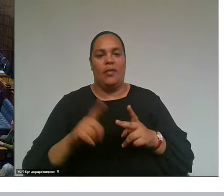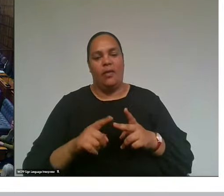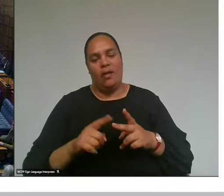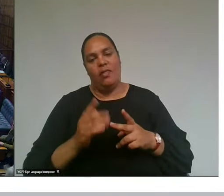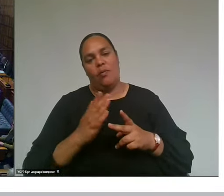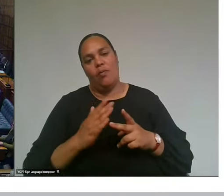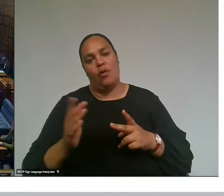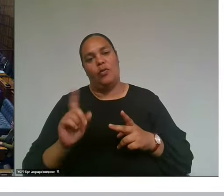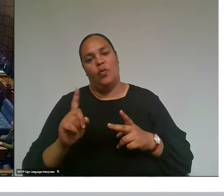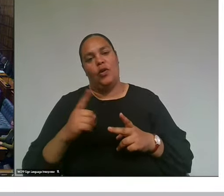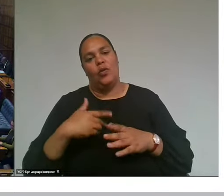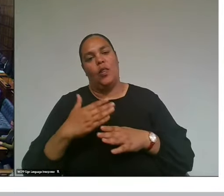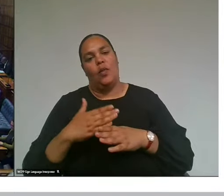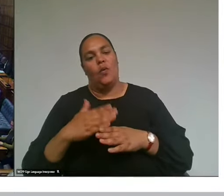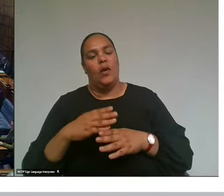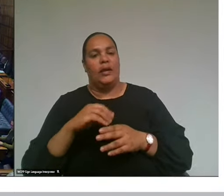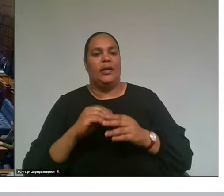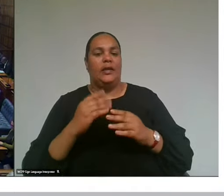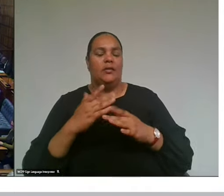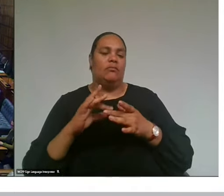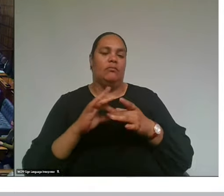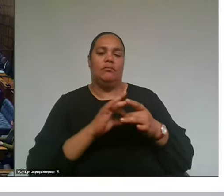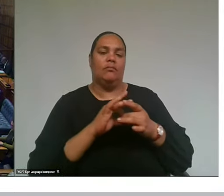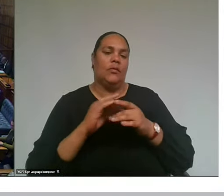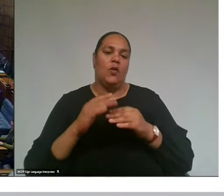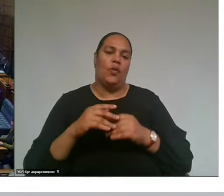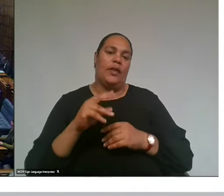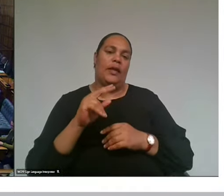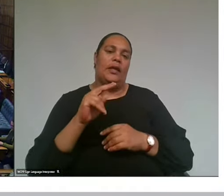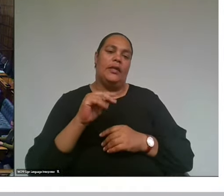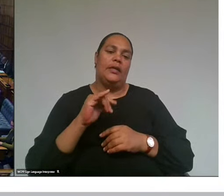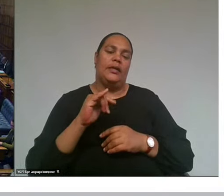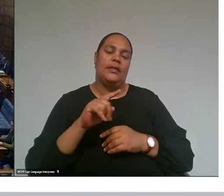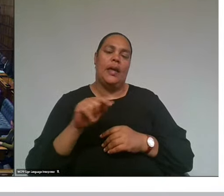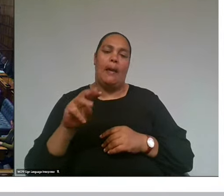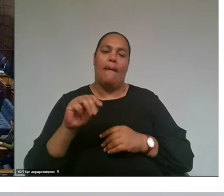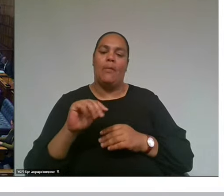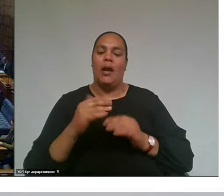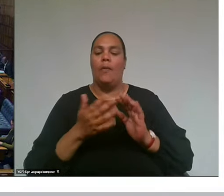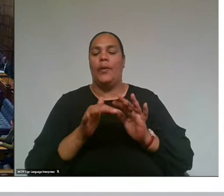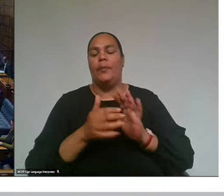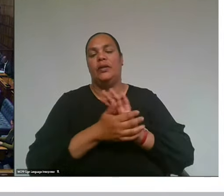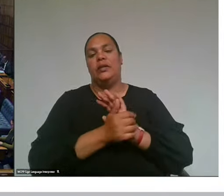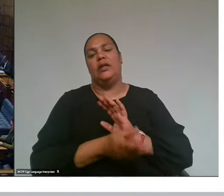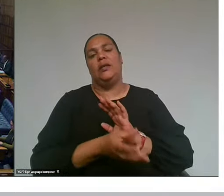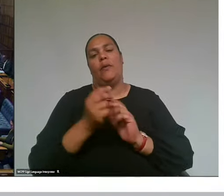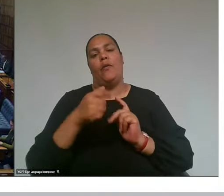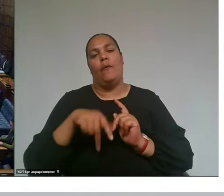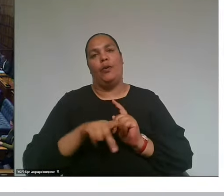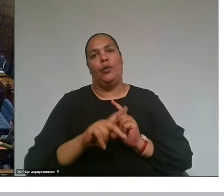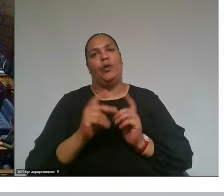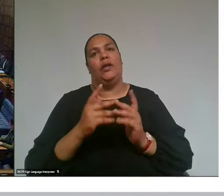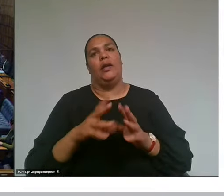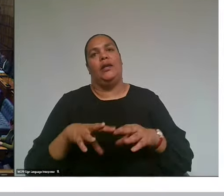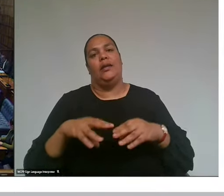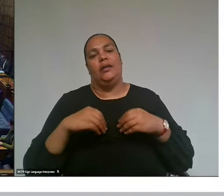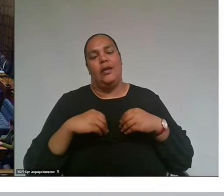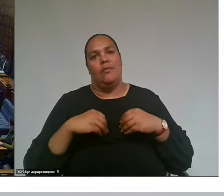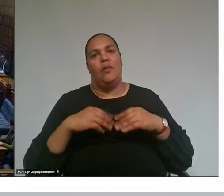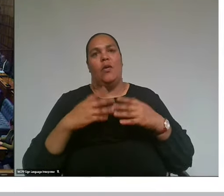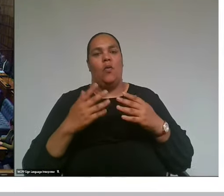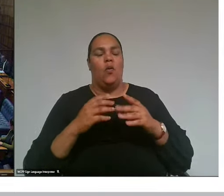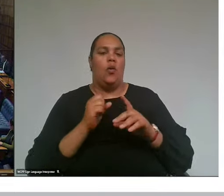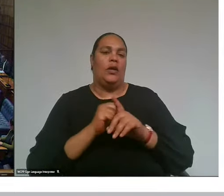parties like working in in collaboration with with nisam how do you get people skill to be able to take opportunities to take or